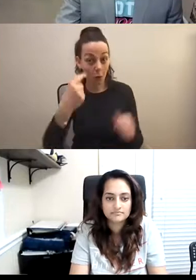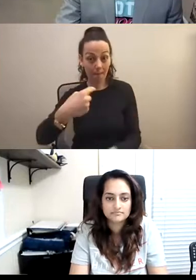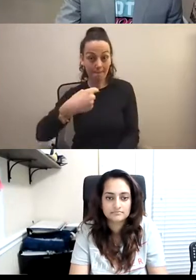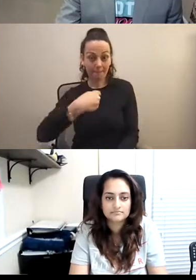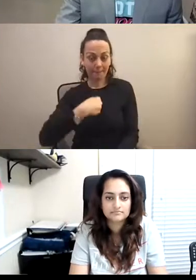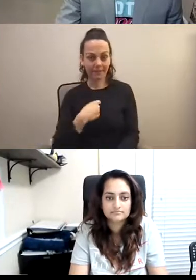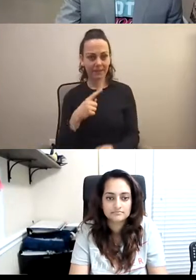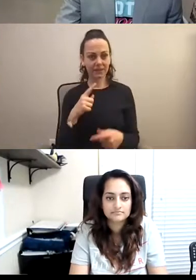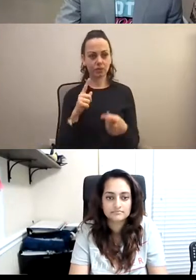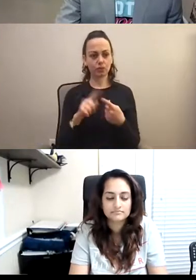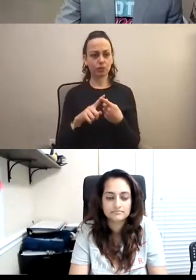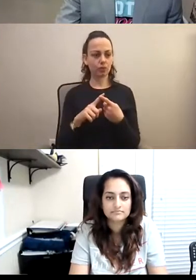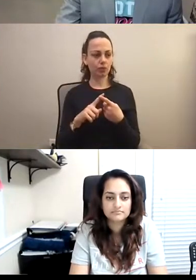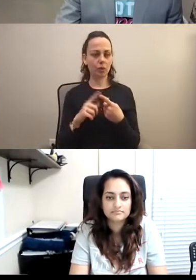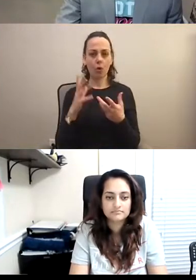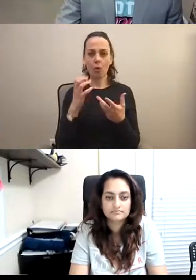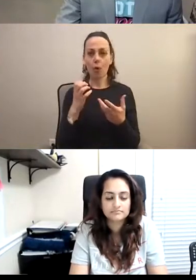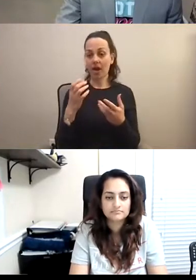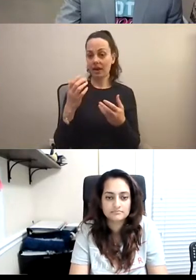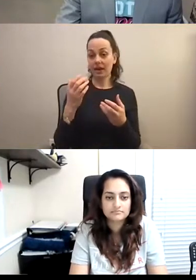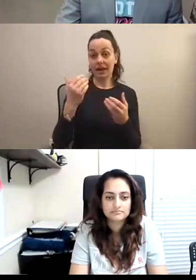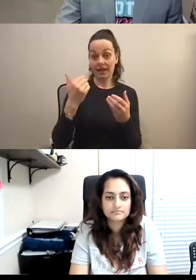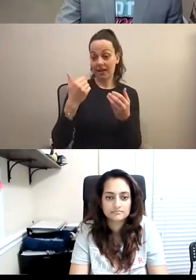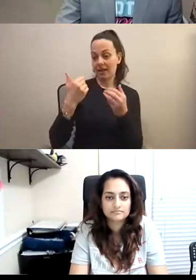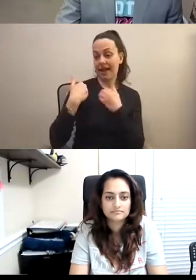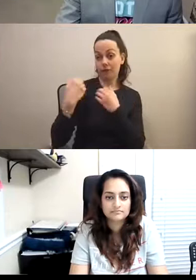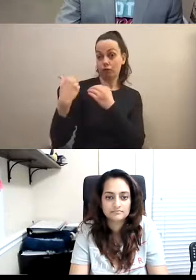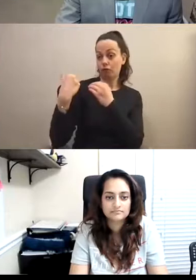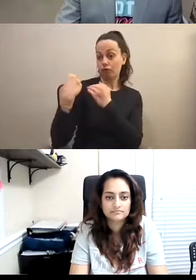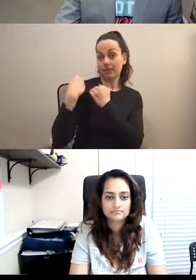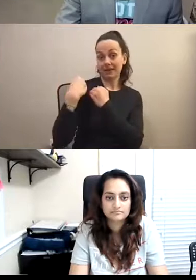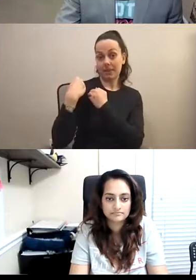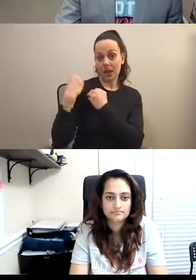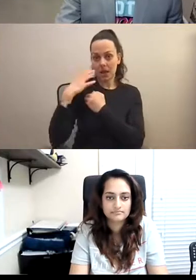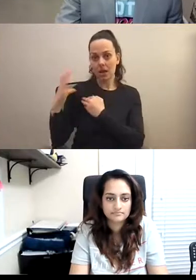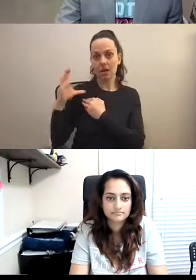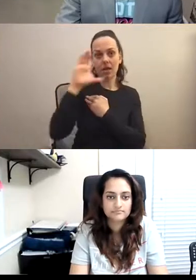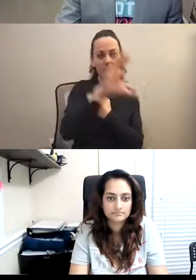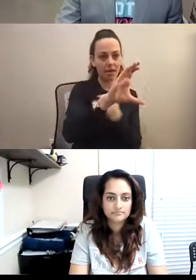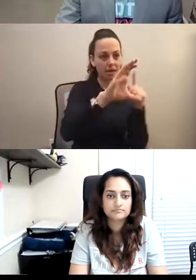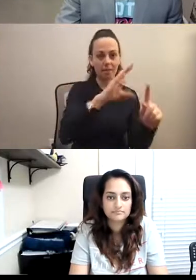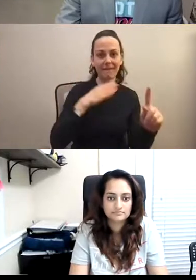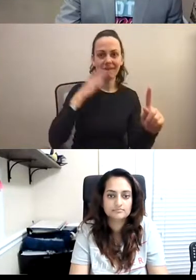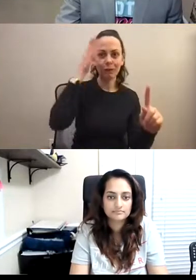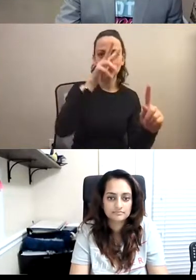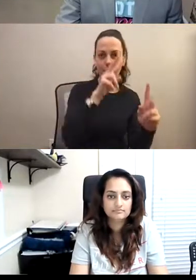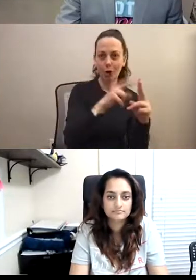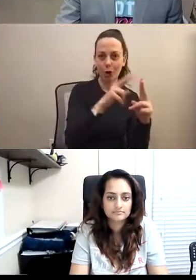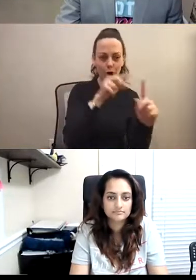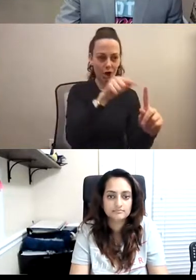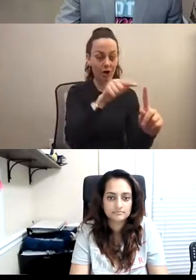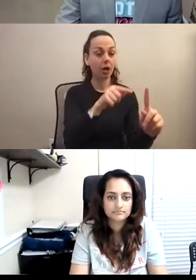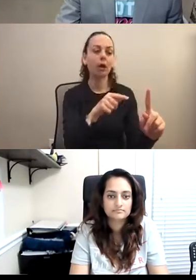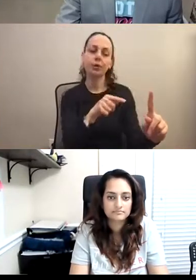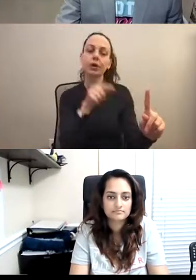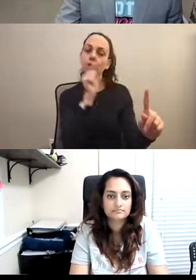wanted to put all of that responsibility on whoever my partner was going to be in my life, that he has to not only